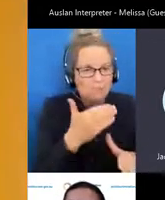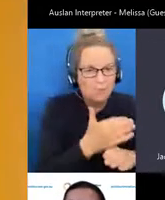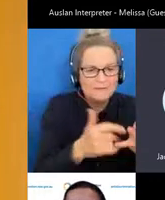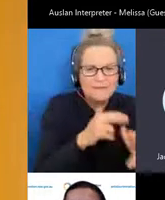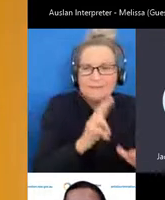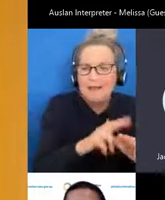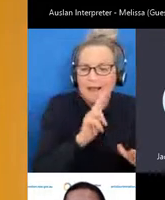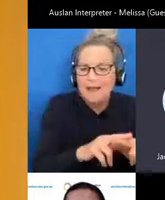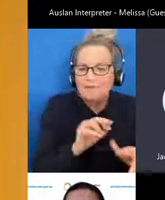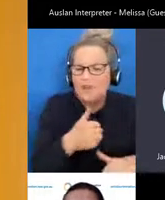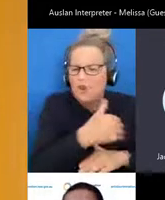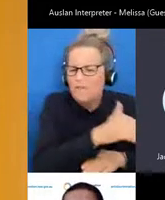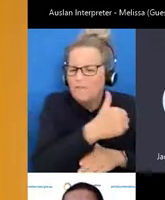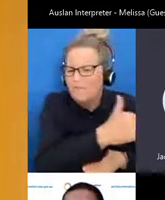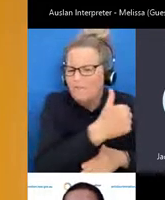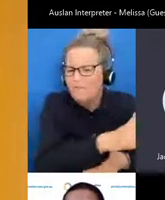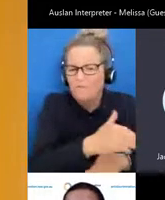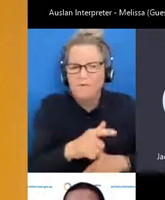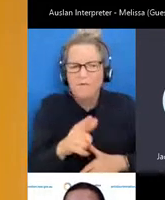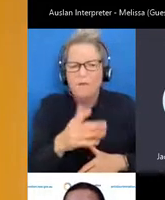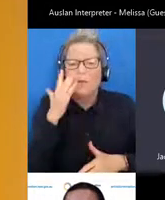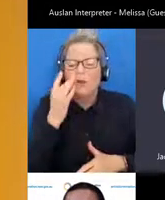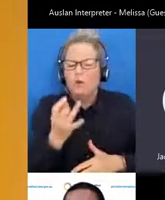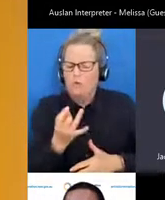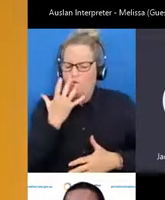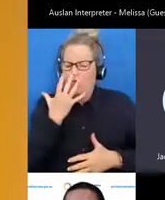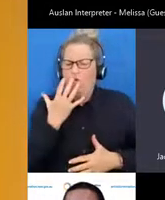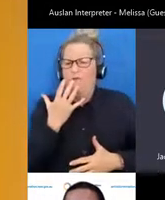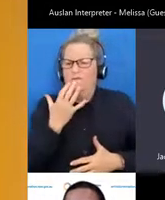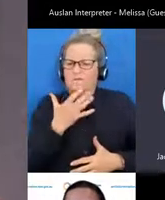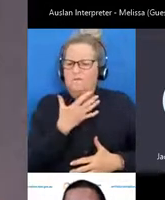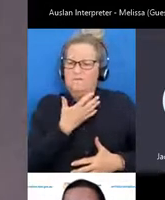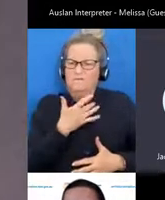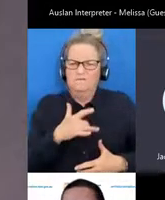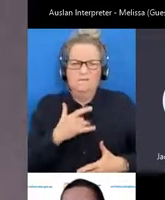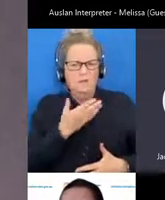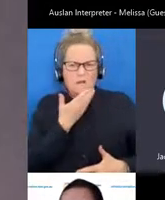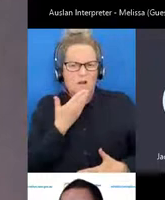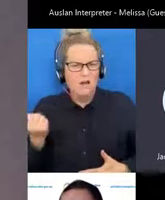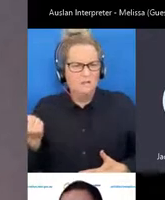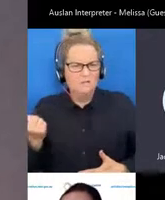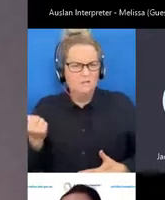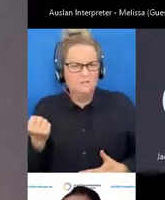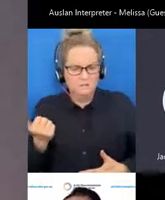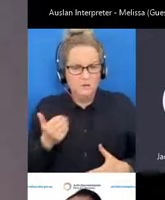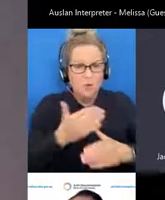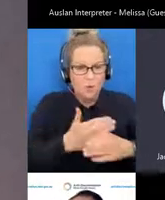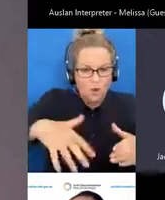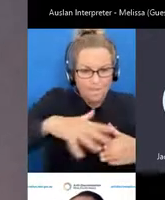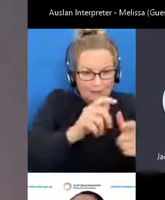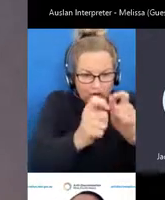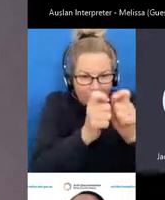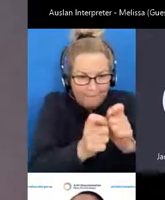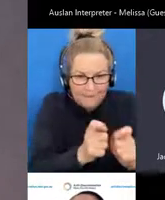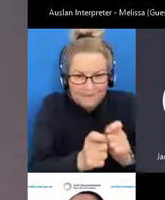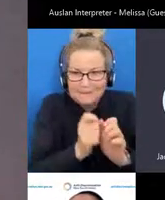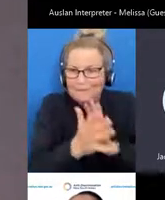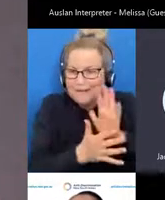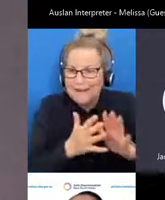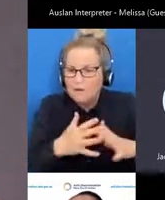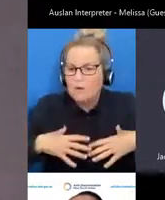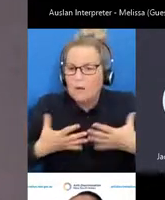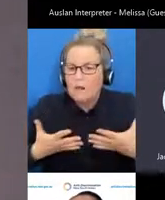Being excluded isn't a nice feeling. So by making adjustments, we're actually